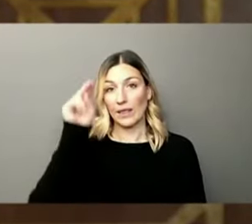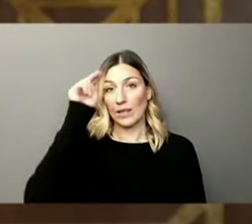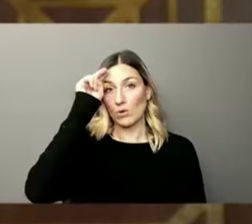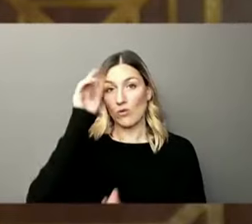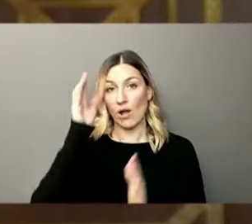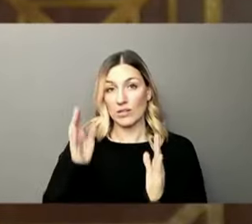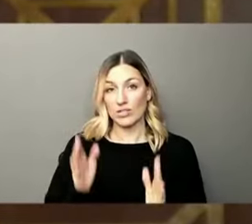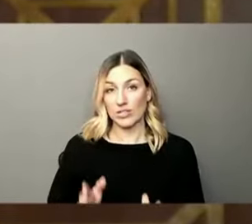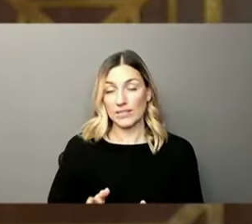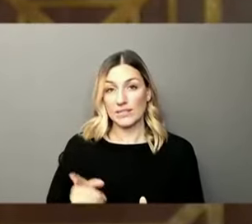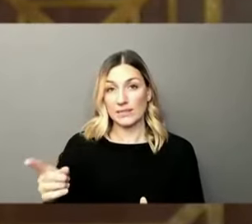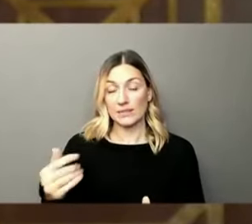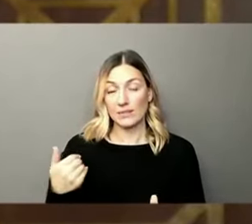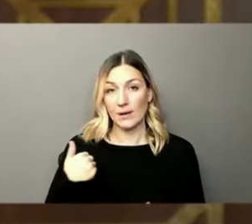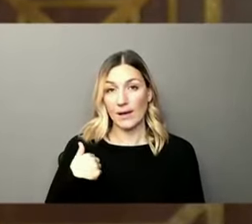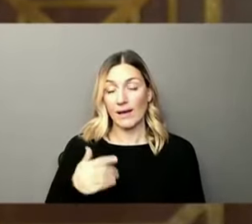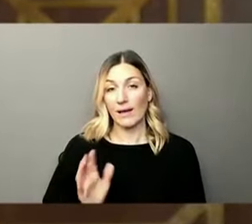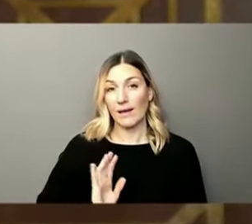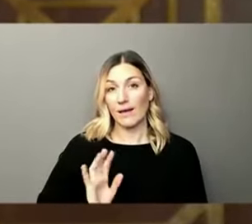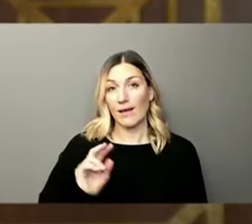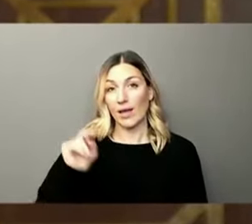I had